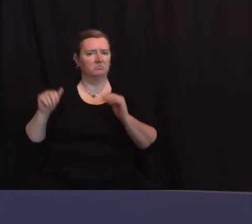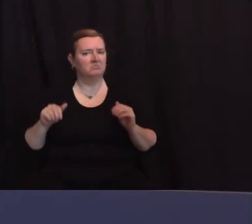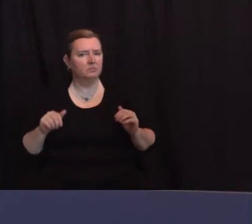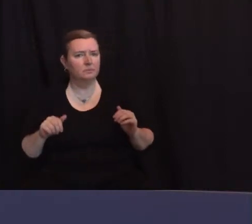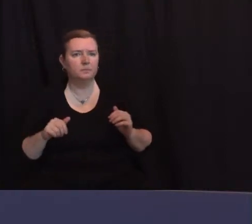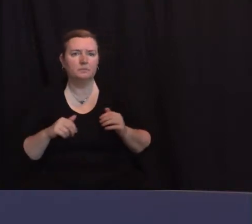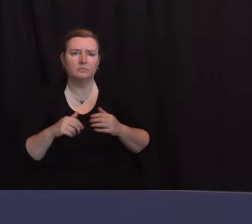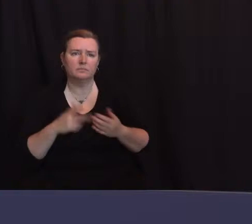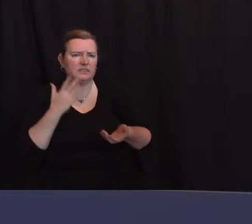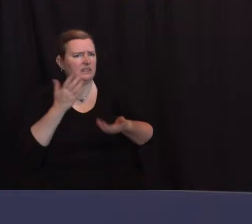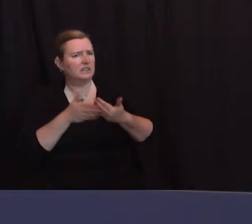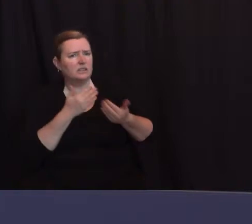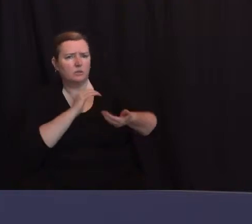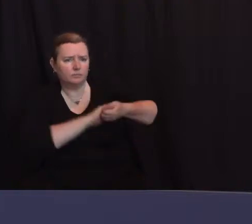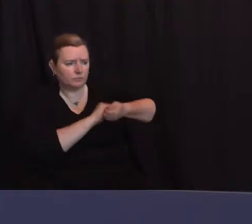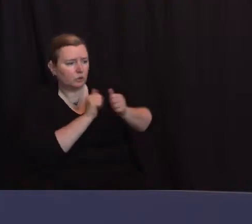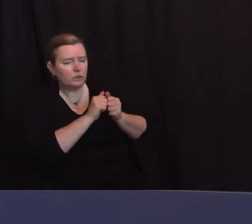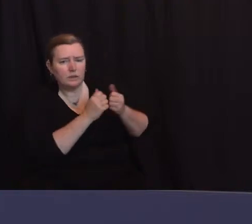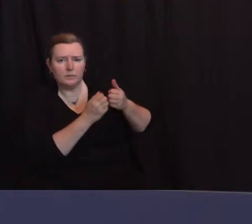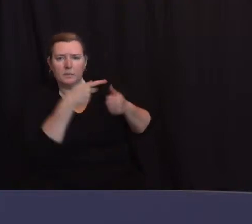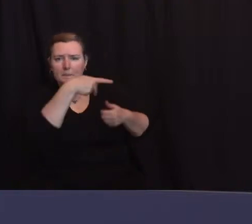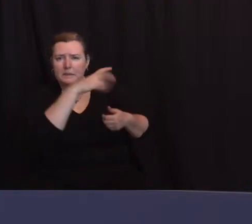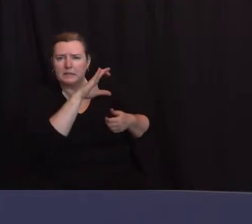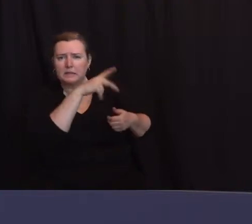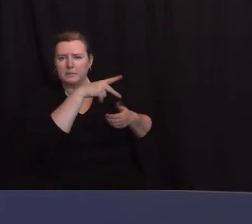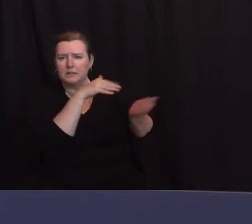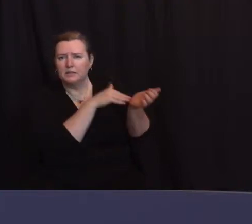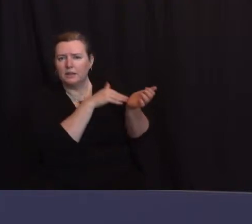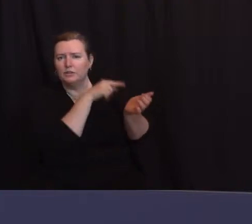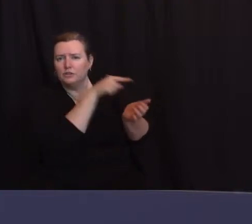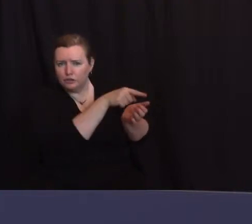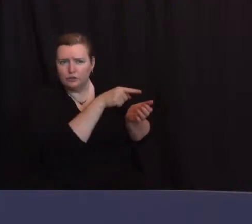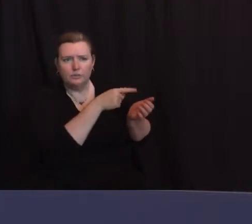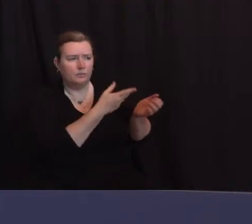for distribution of vaccines in their offices.